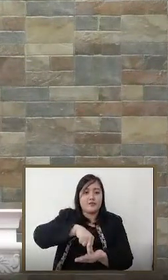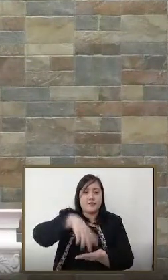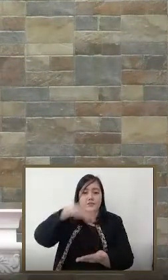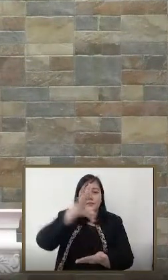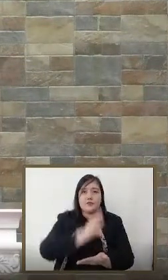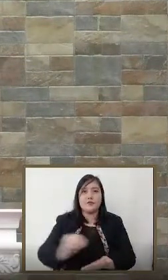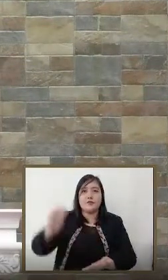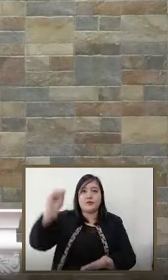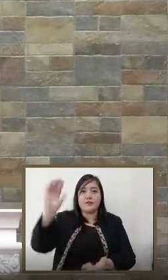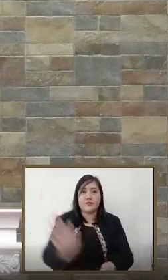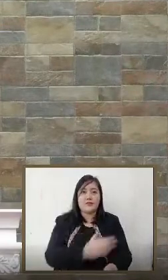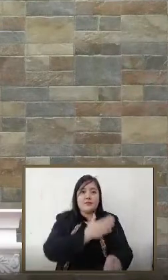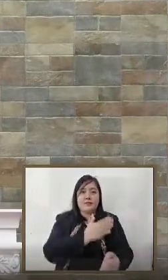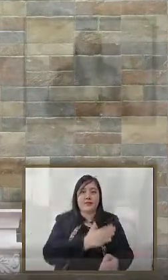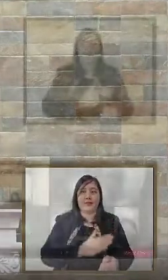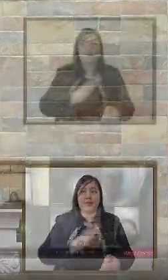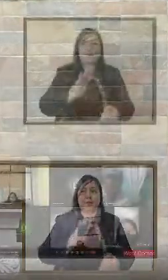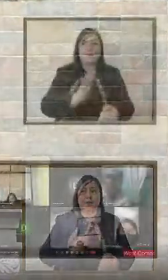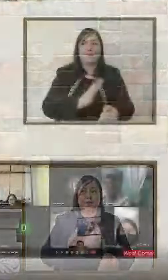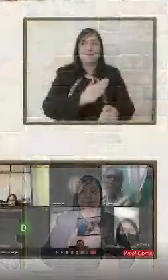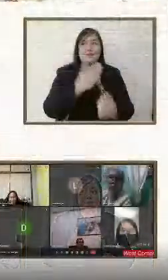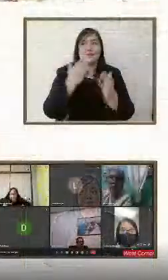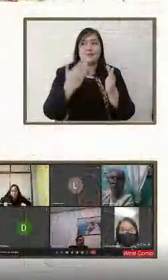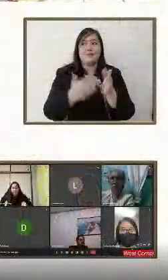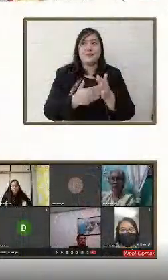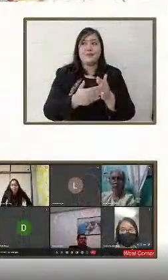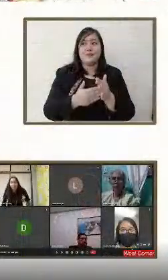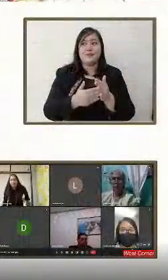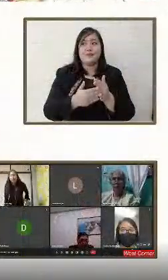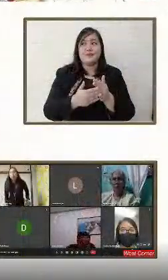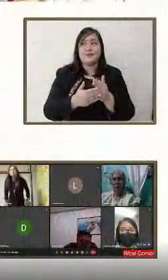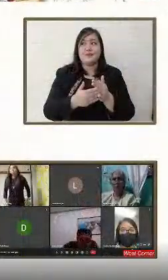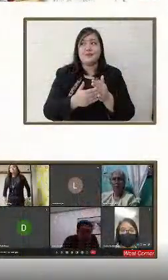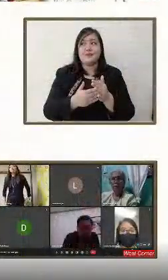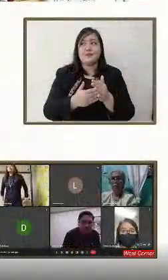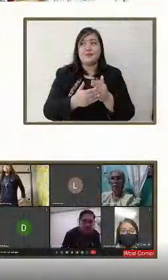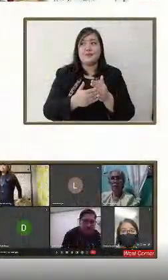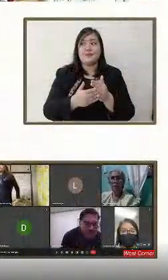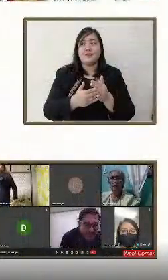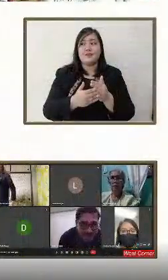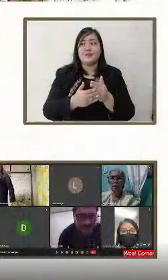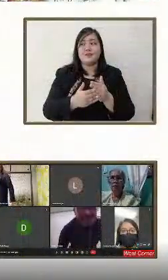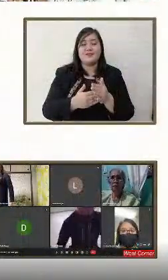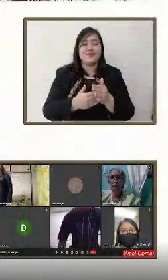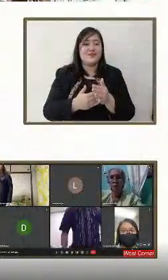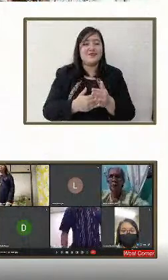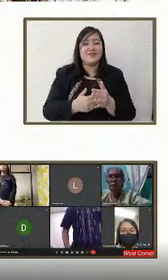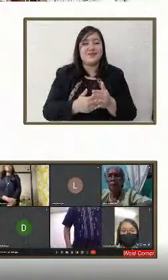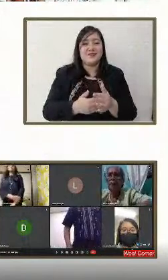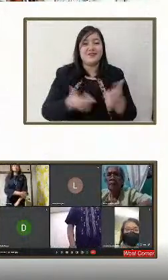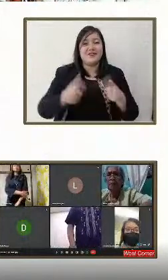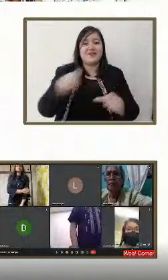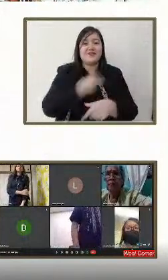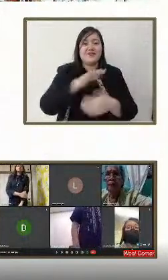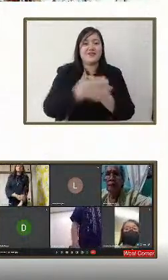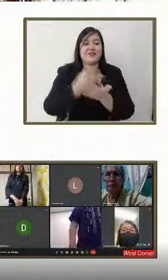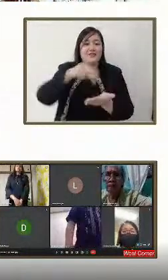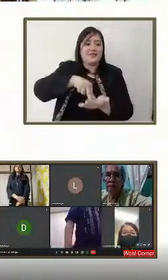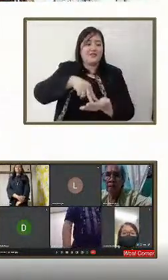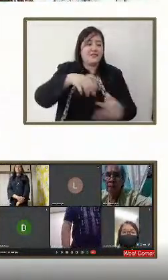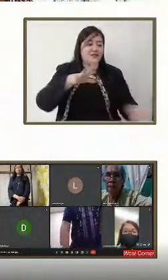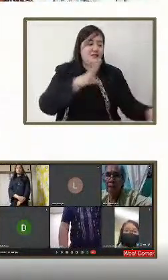please. International yung ating mga testimony. May ibang bansa, tsaka may Tagalog, di ba? Kaya let's all stand up, please.